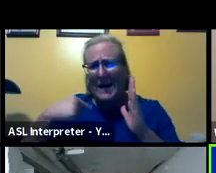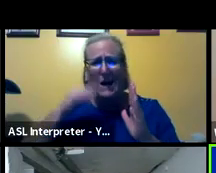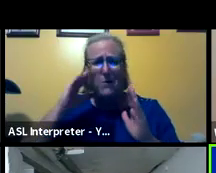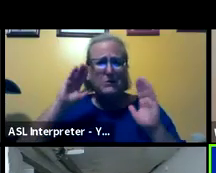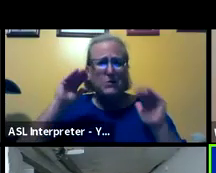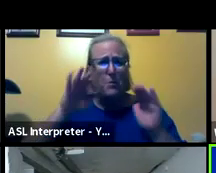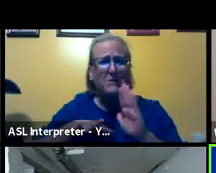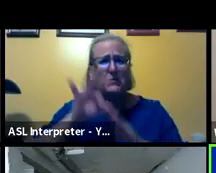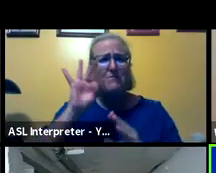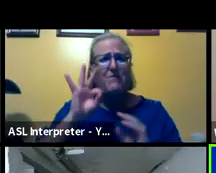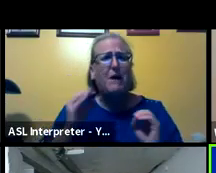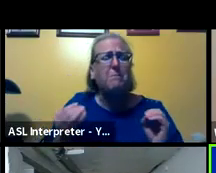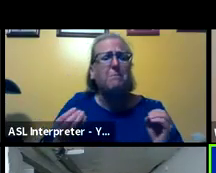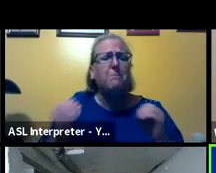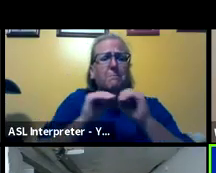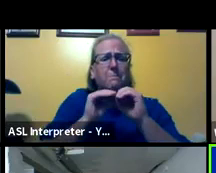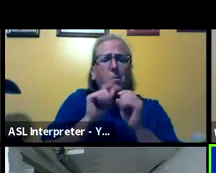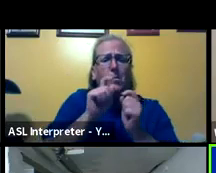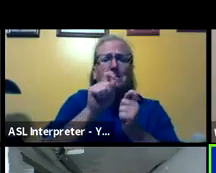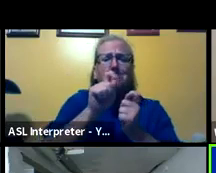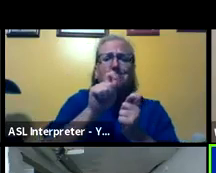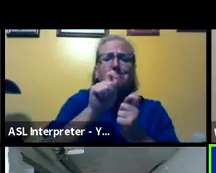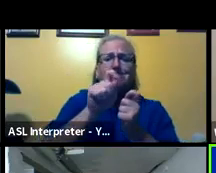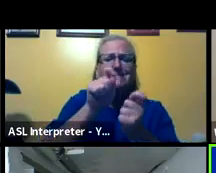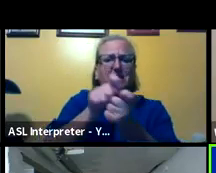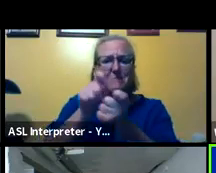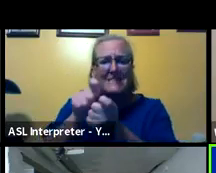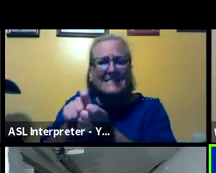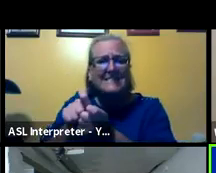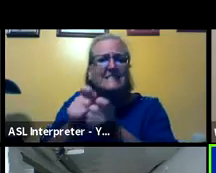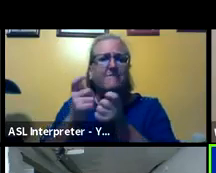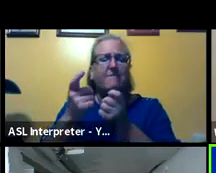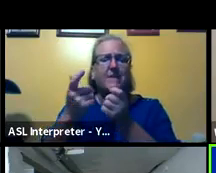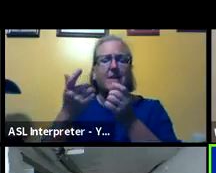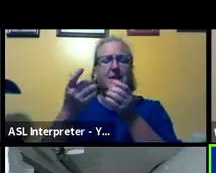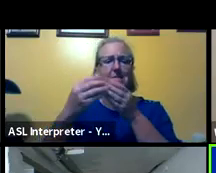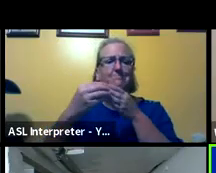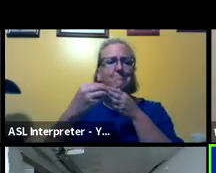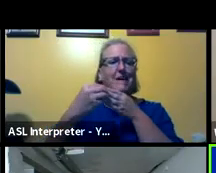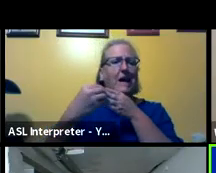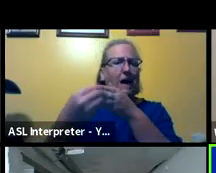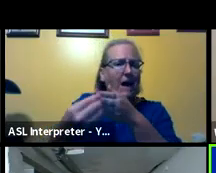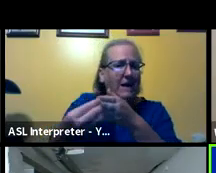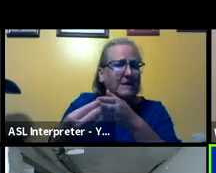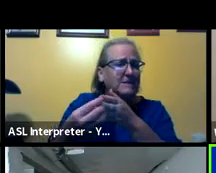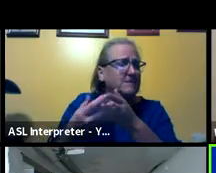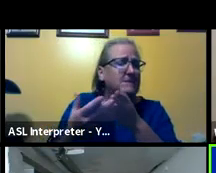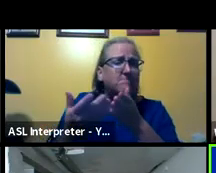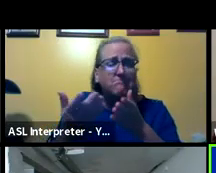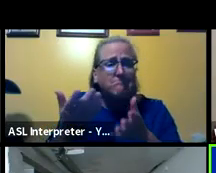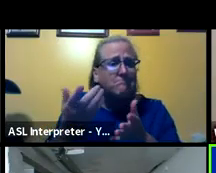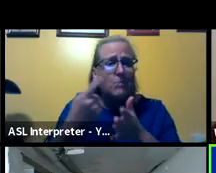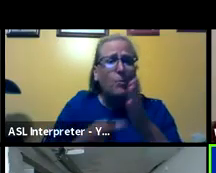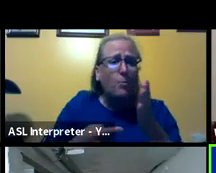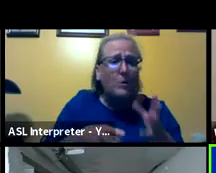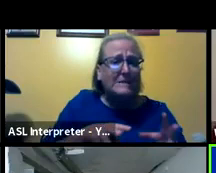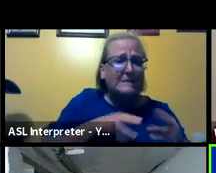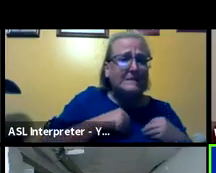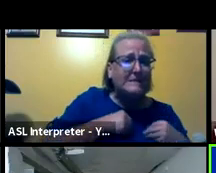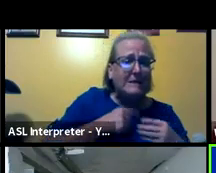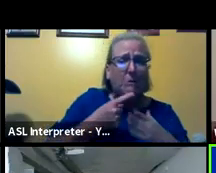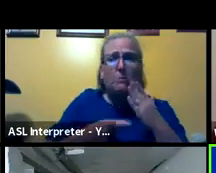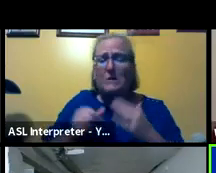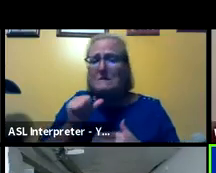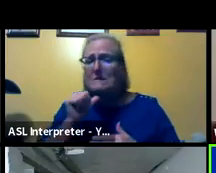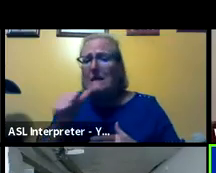more specific guidance on what's acceptable and what's not. It was